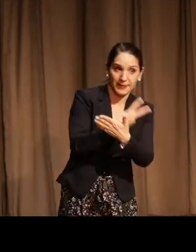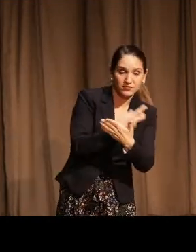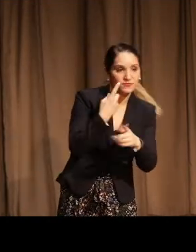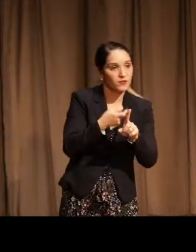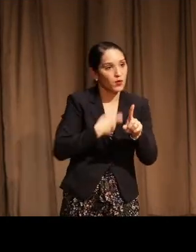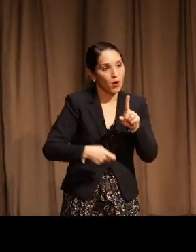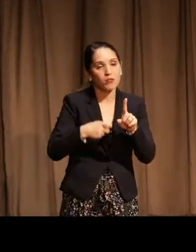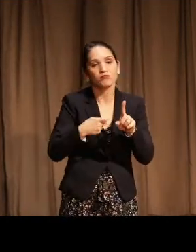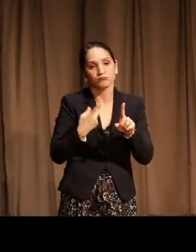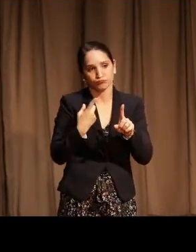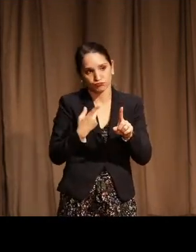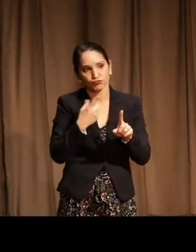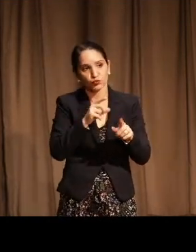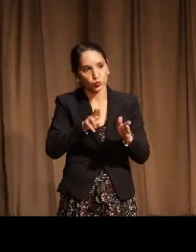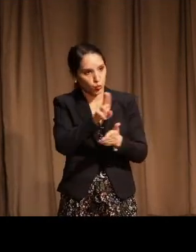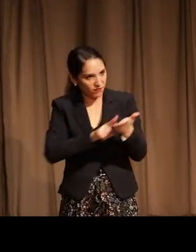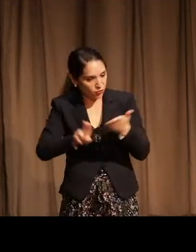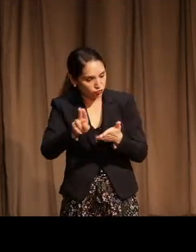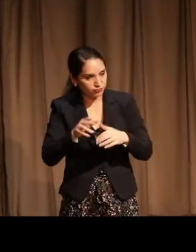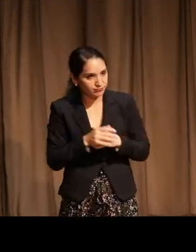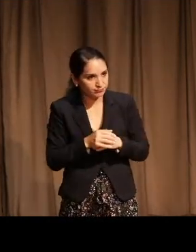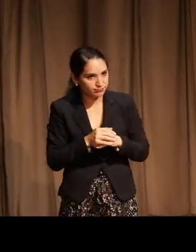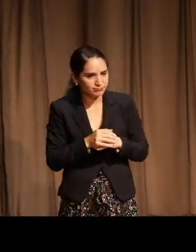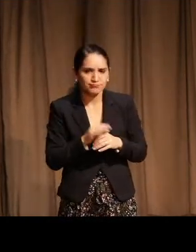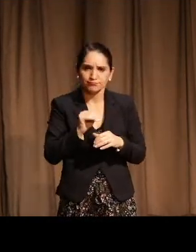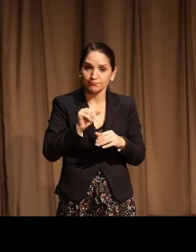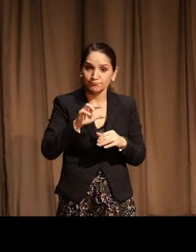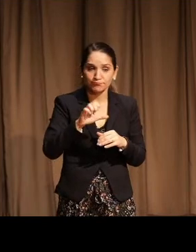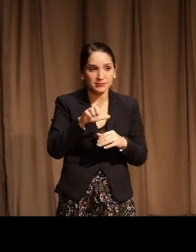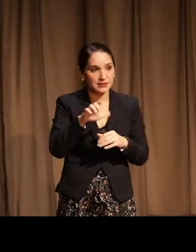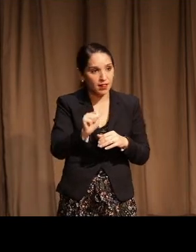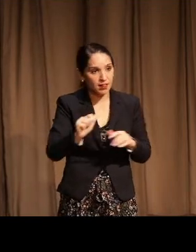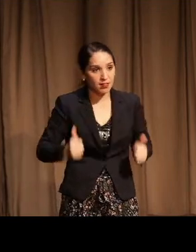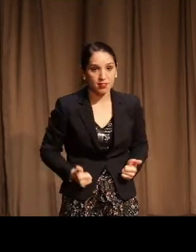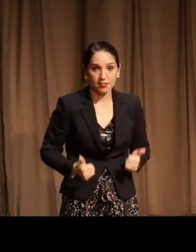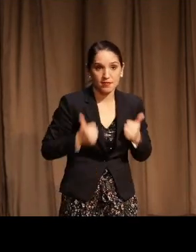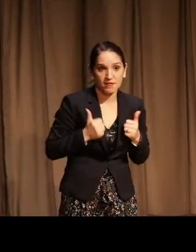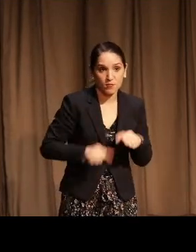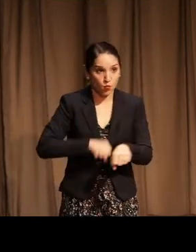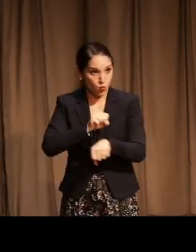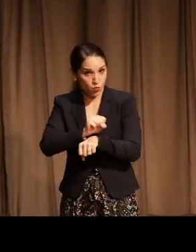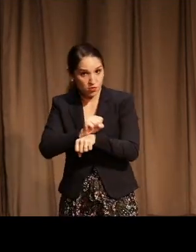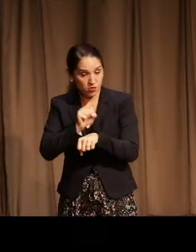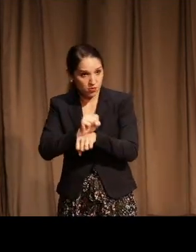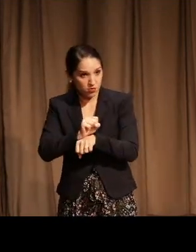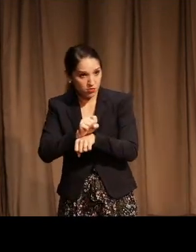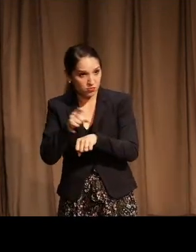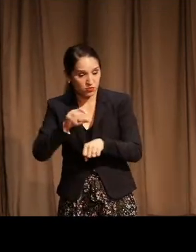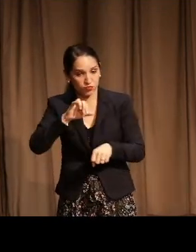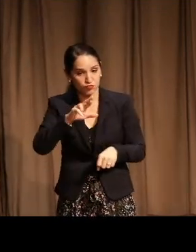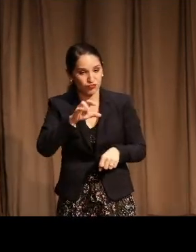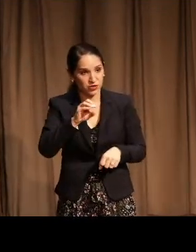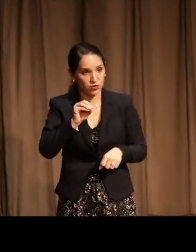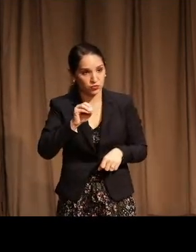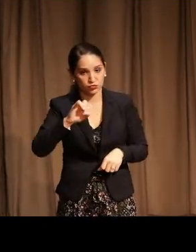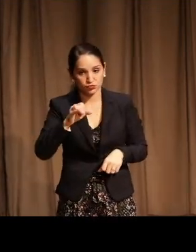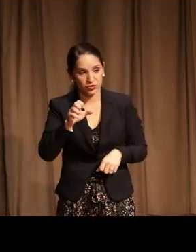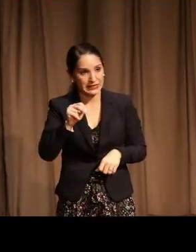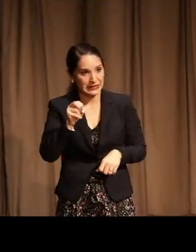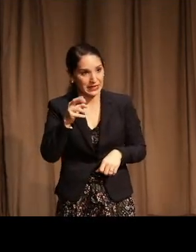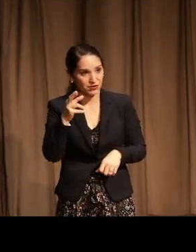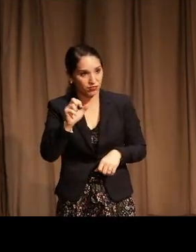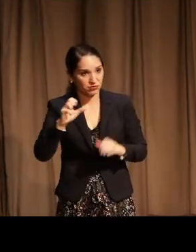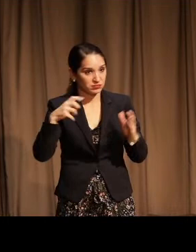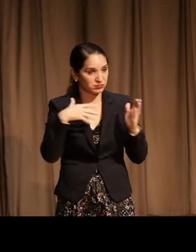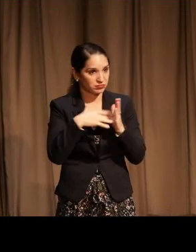London. Marcela Cantuária lives and works in Rio de Janeiro and studied art at the Federal University